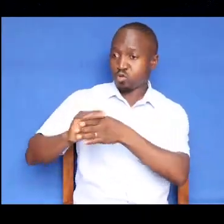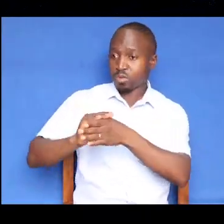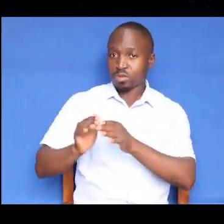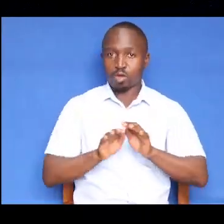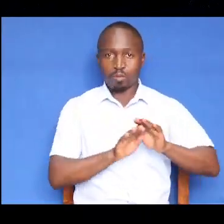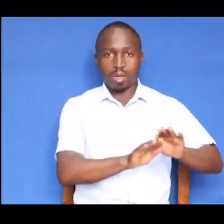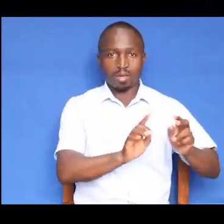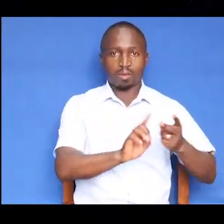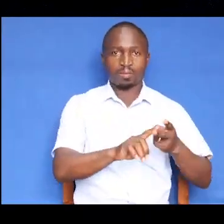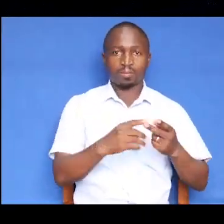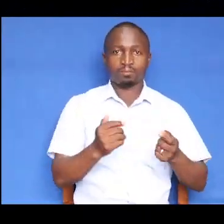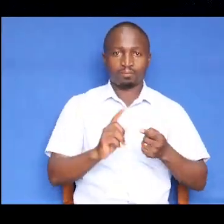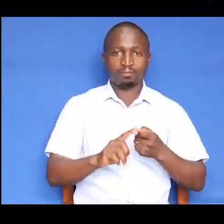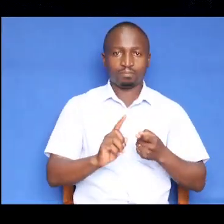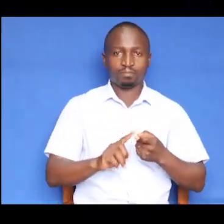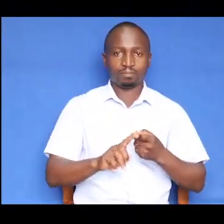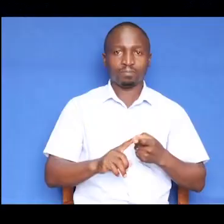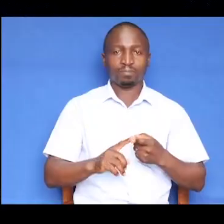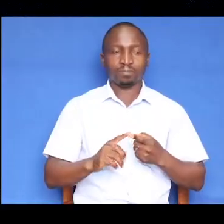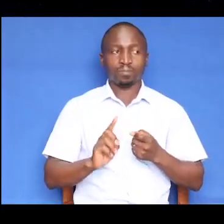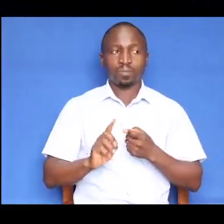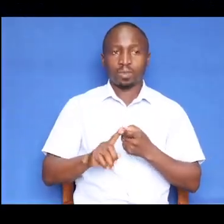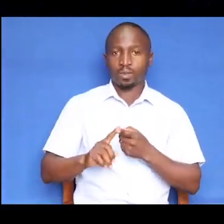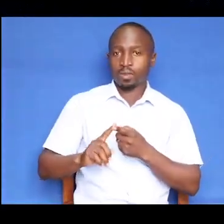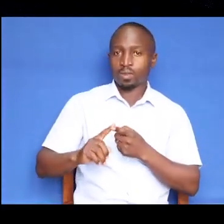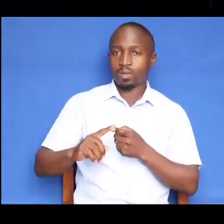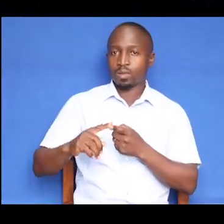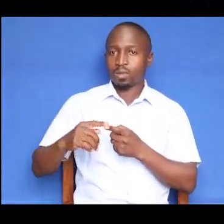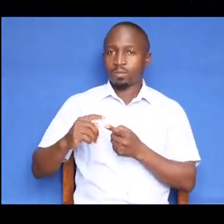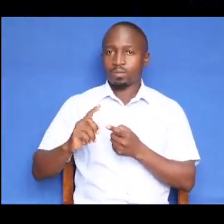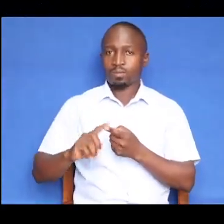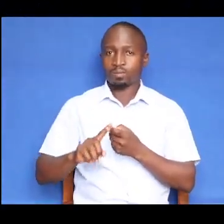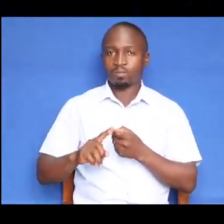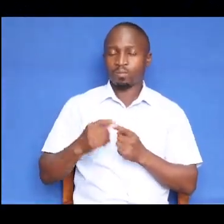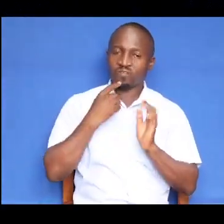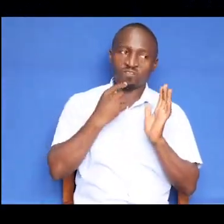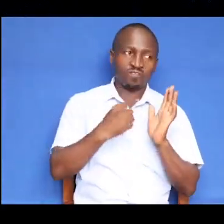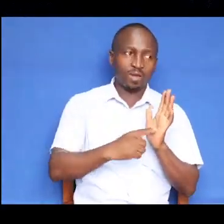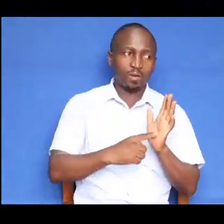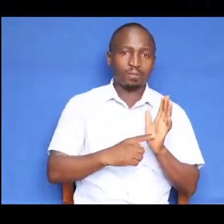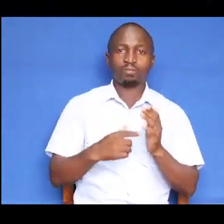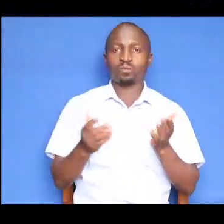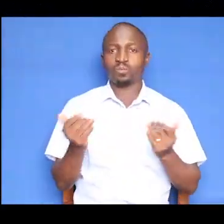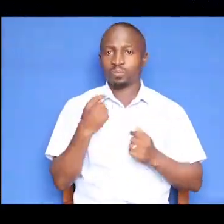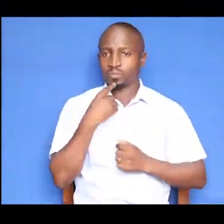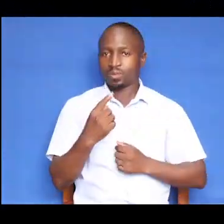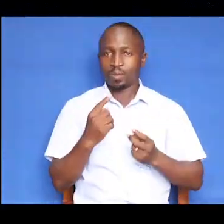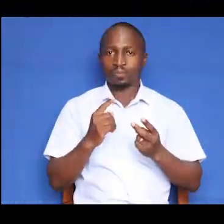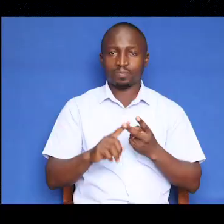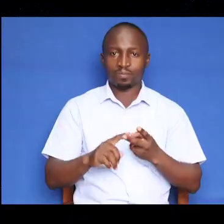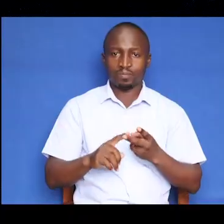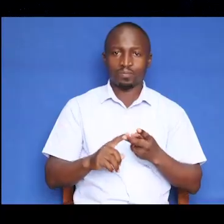of non-trading business, of non-trading institutions. Let's say we can say